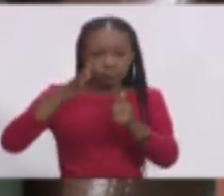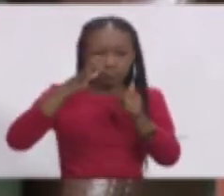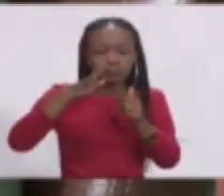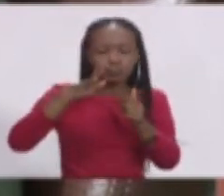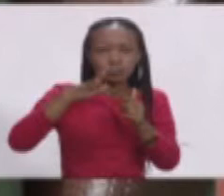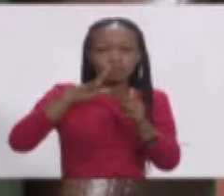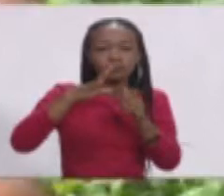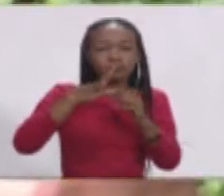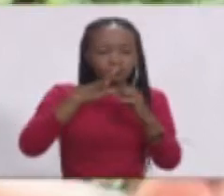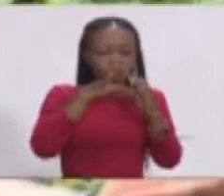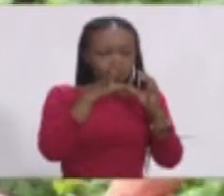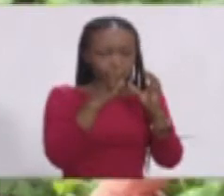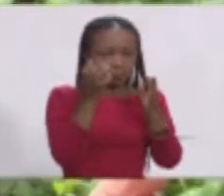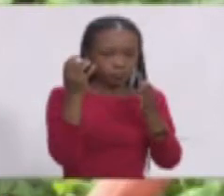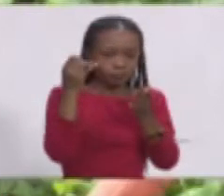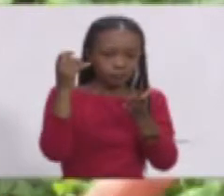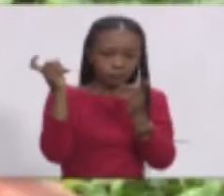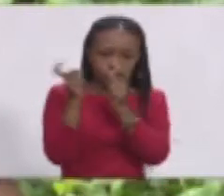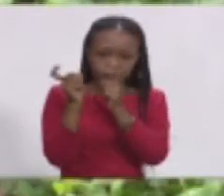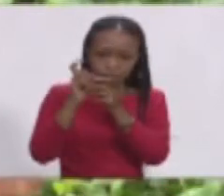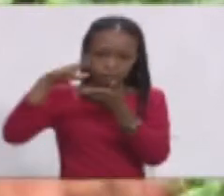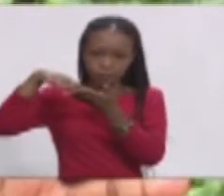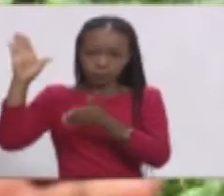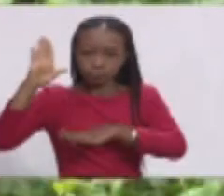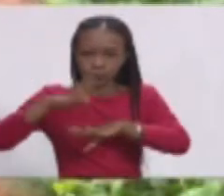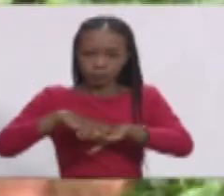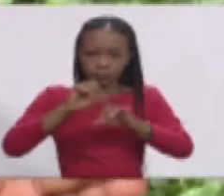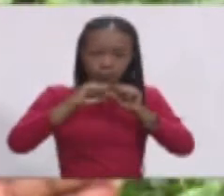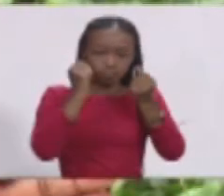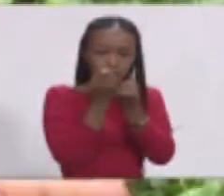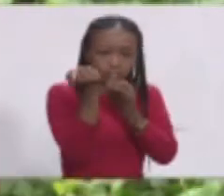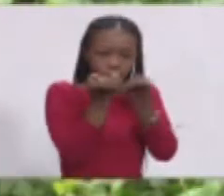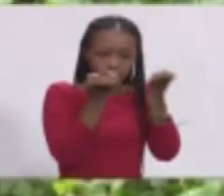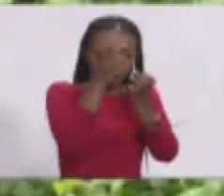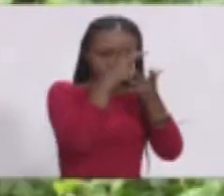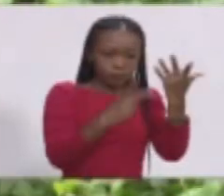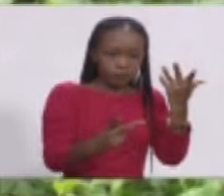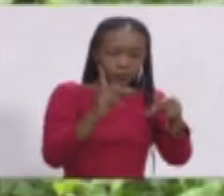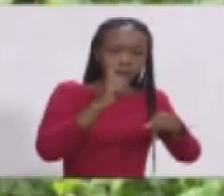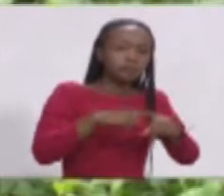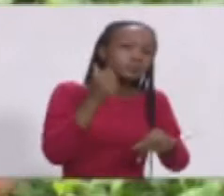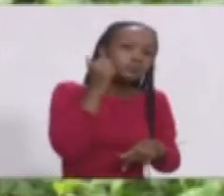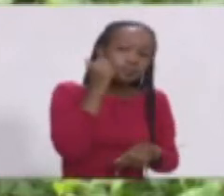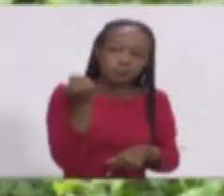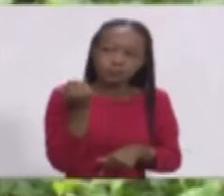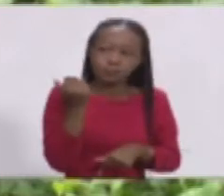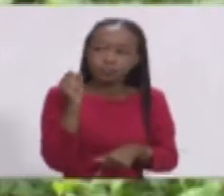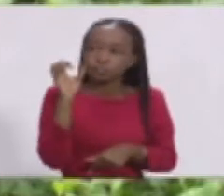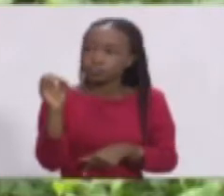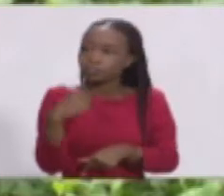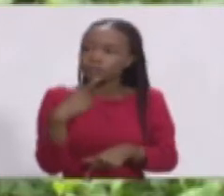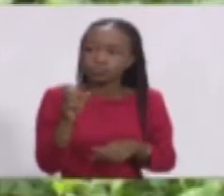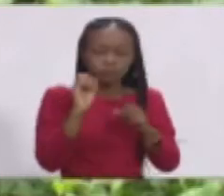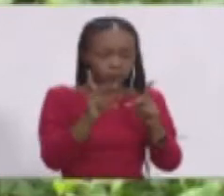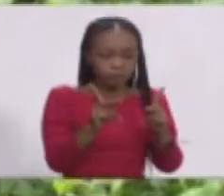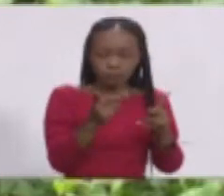and economic aspects than it will hit our health, because we know most of us, even if we get infected, will survive. Yeah. So as I said, I'm not qualified